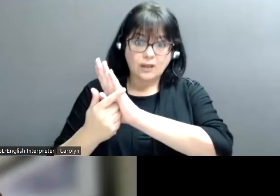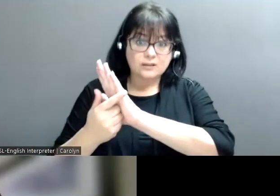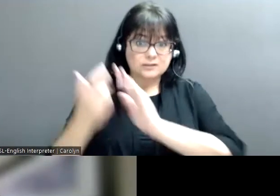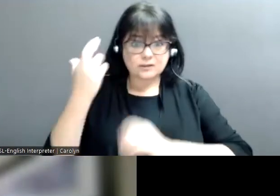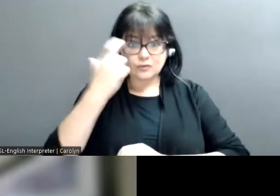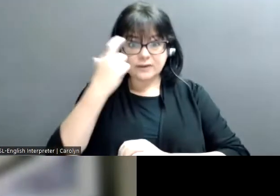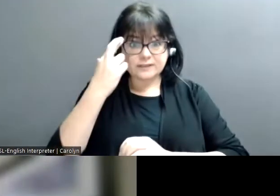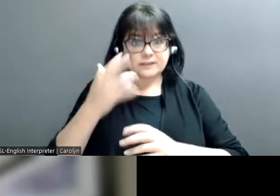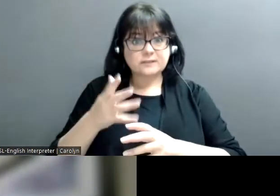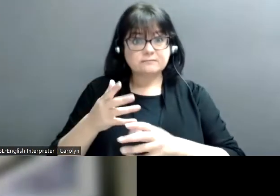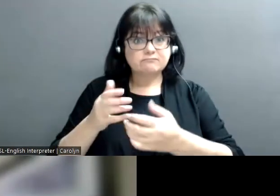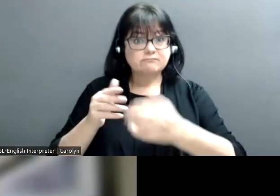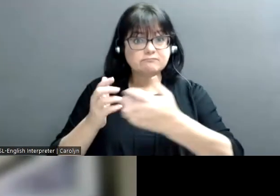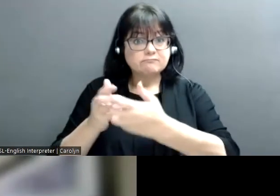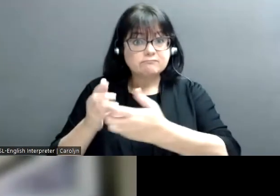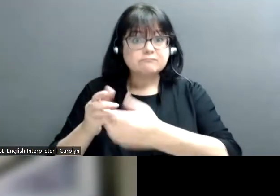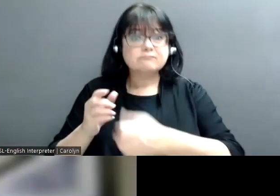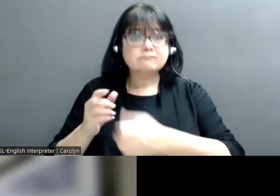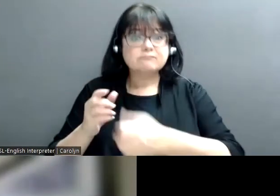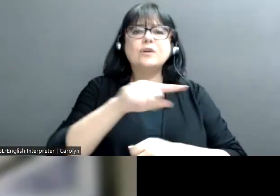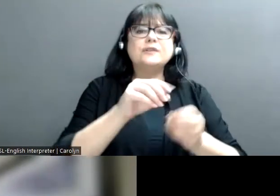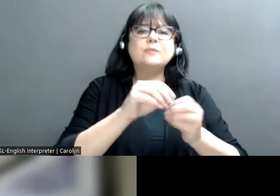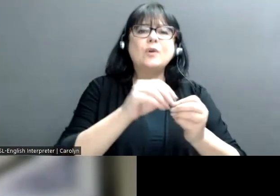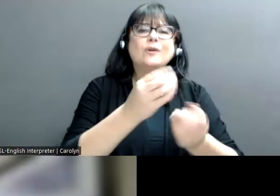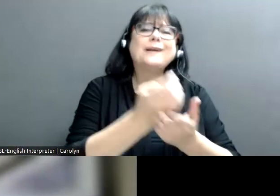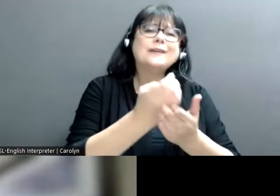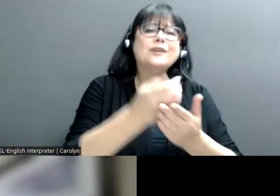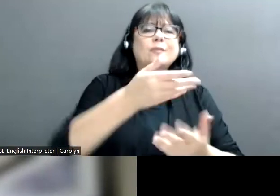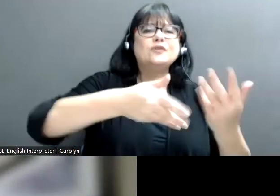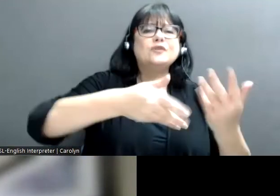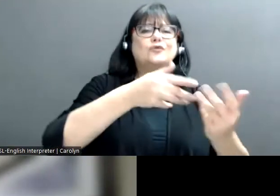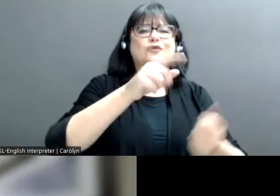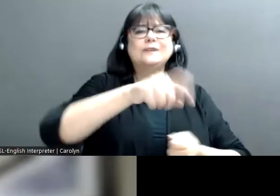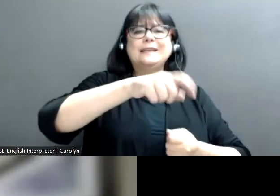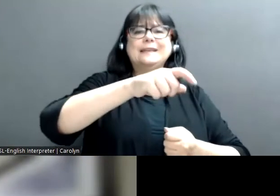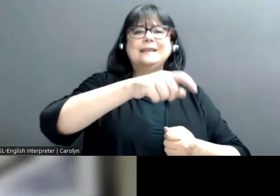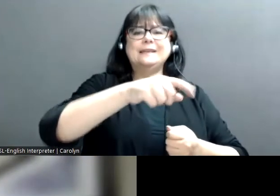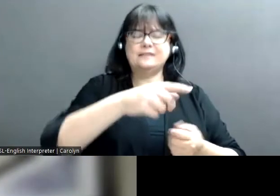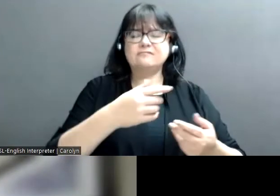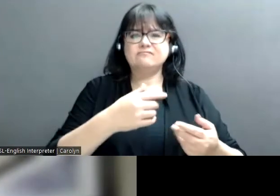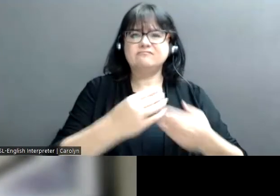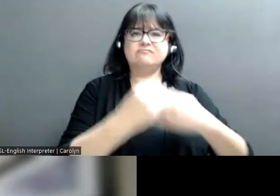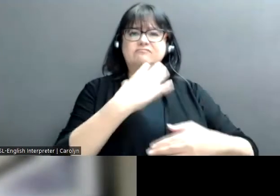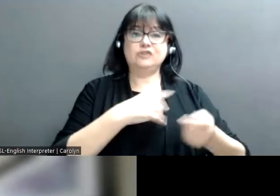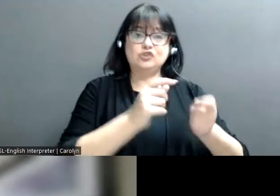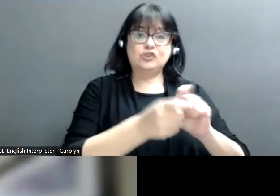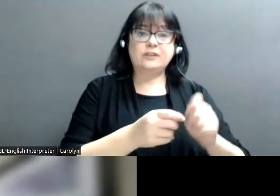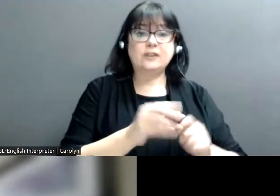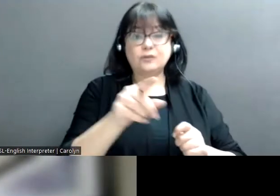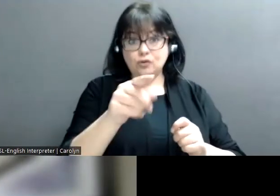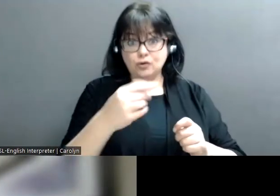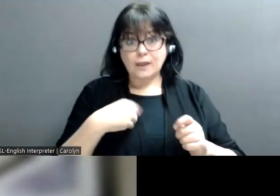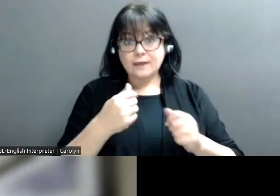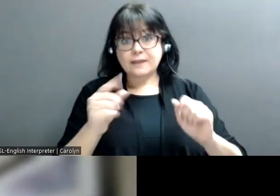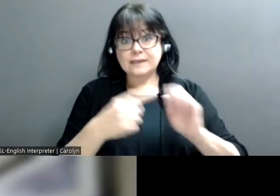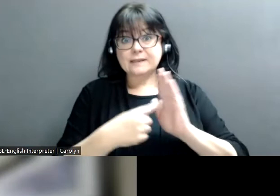either economic or social imperative to make those changes? And have you got any examples of policies where you've